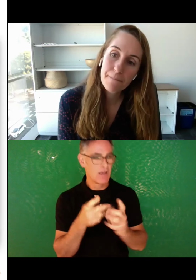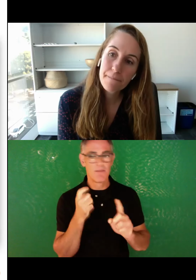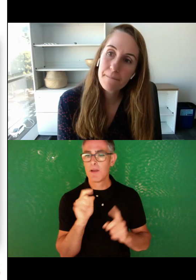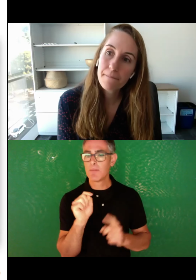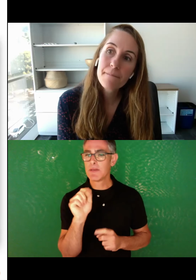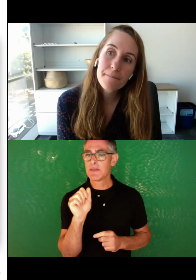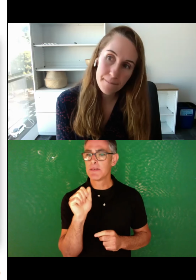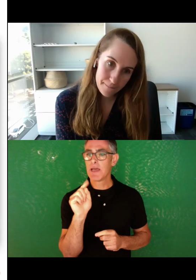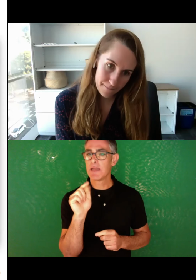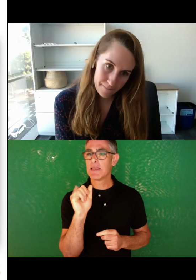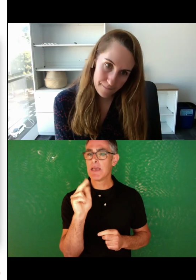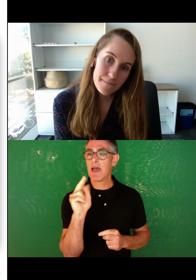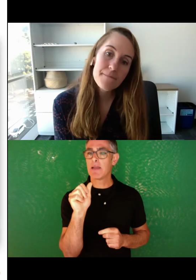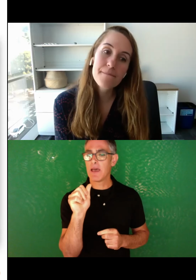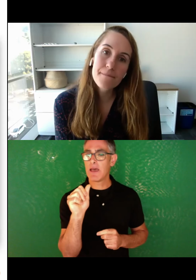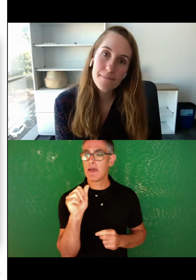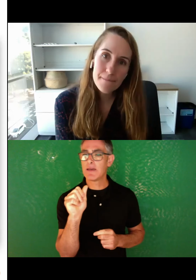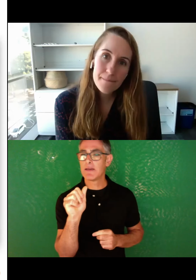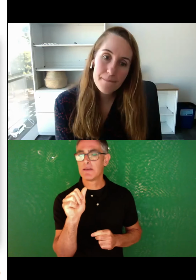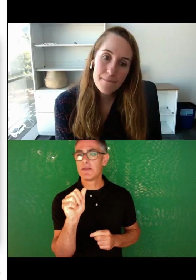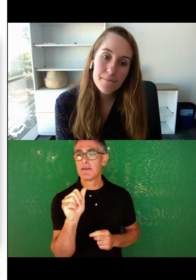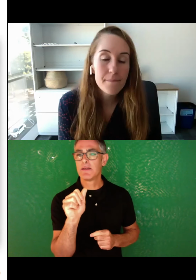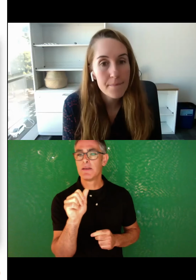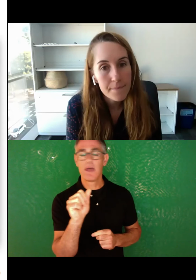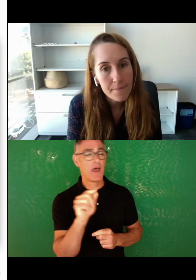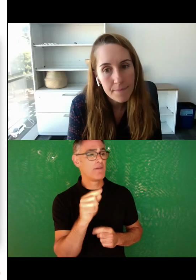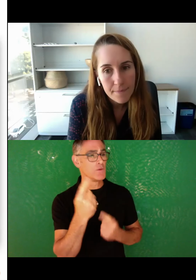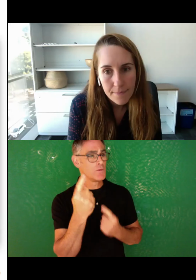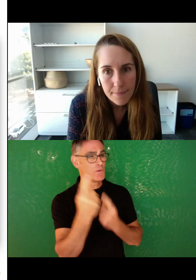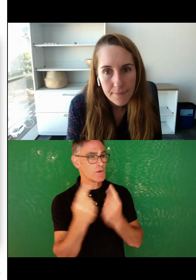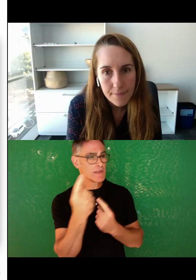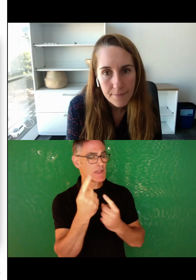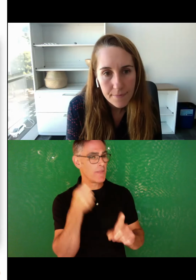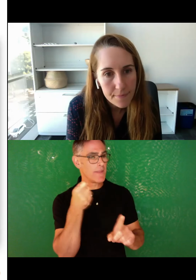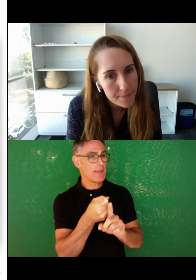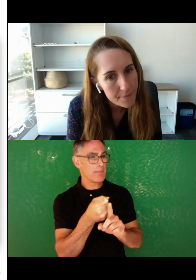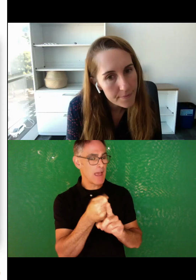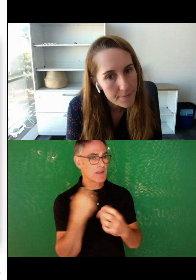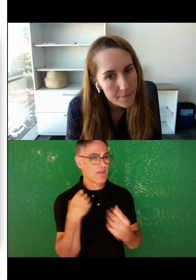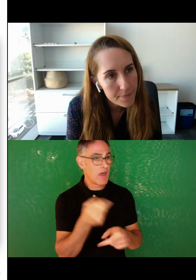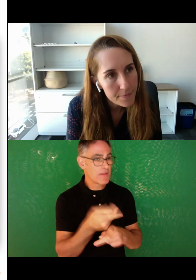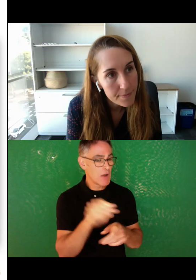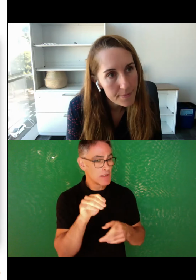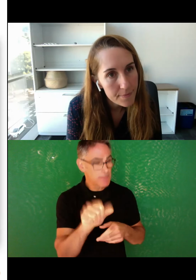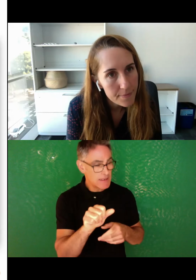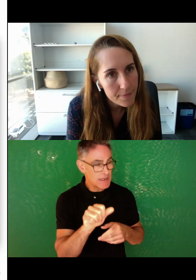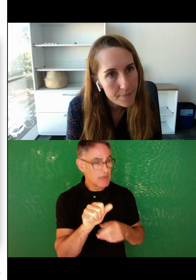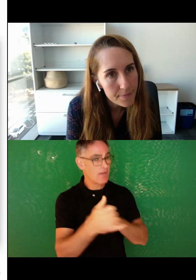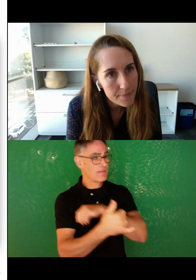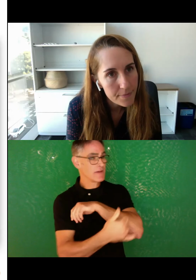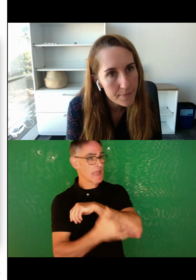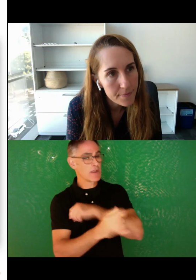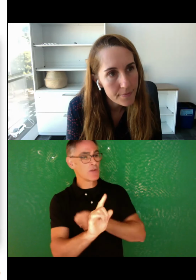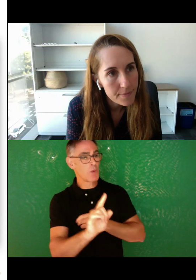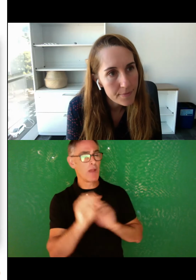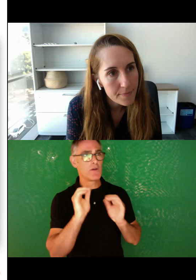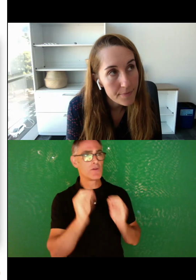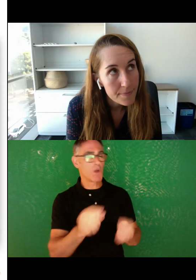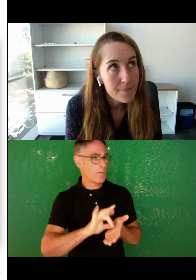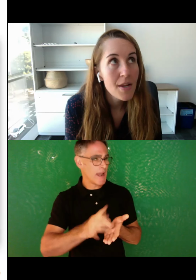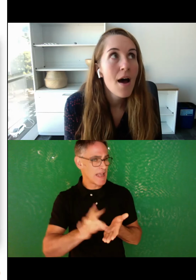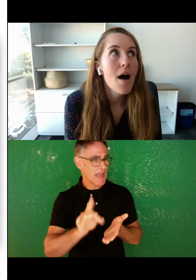Tatiana Fassieux? Have you considered the impact of healthcare spending on counties where there are no Medicare Advantage